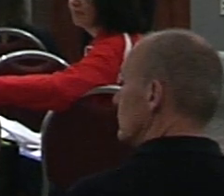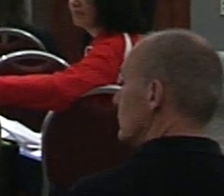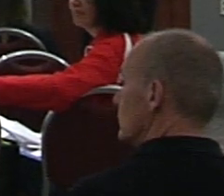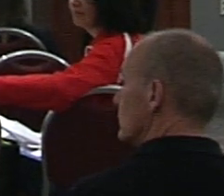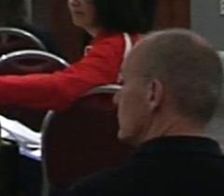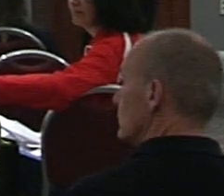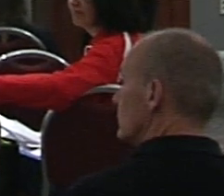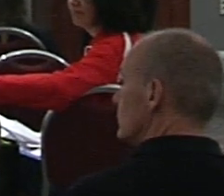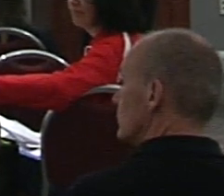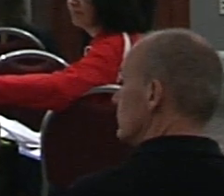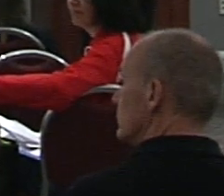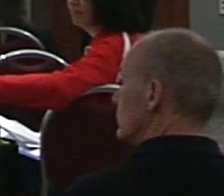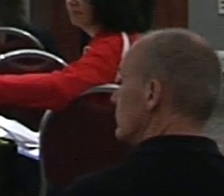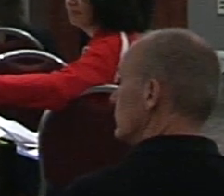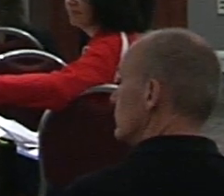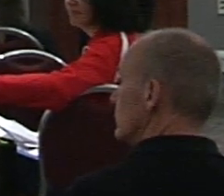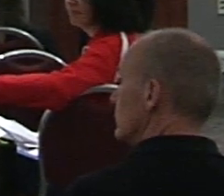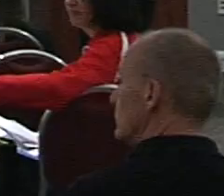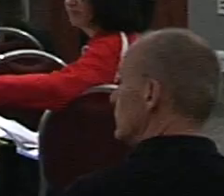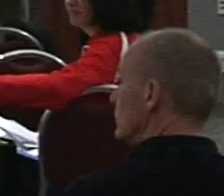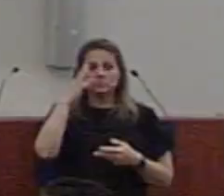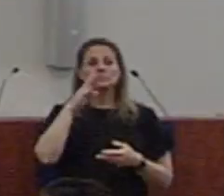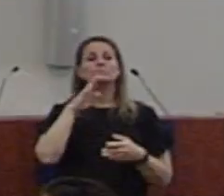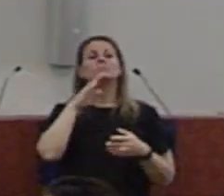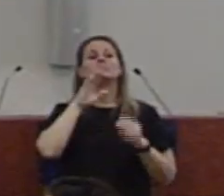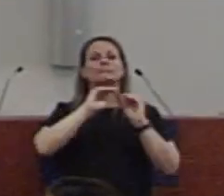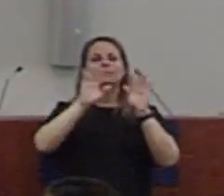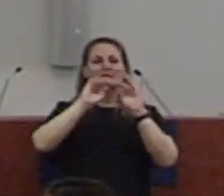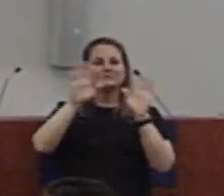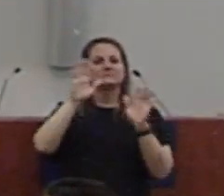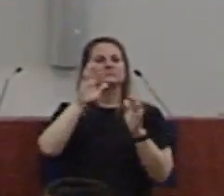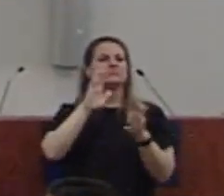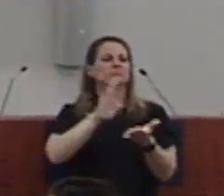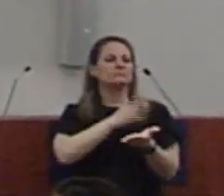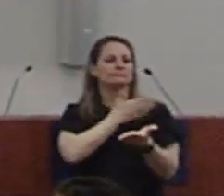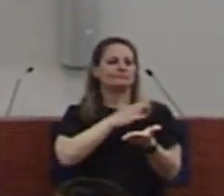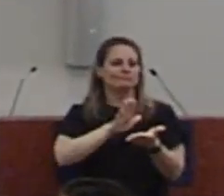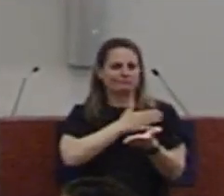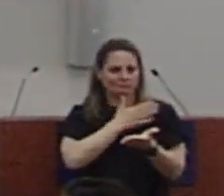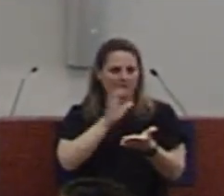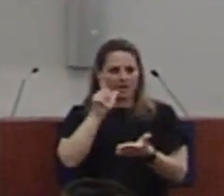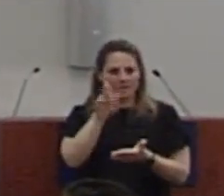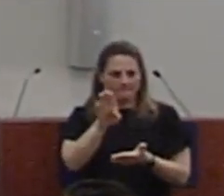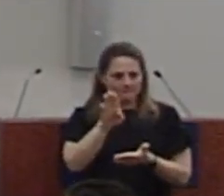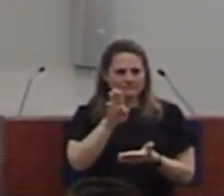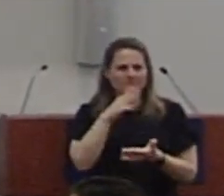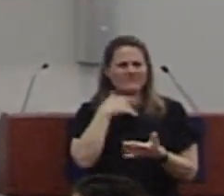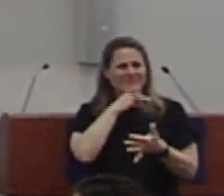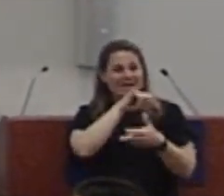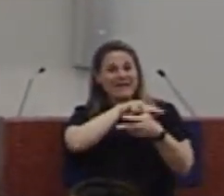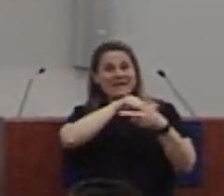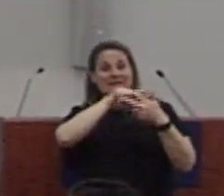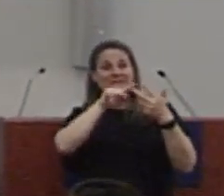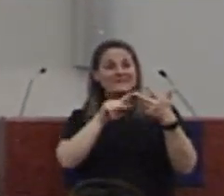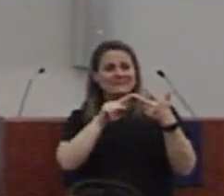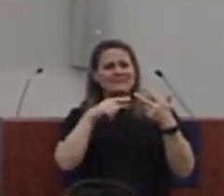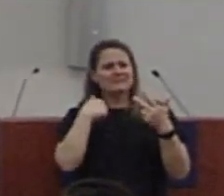support as we can get. But yeah, I just want to share that win and see how we can work together. Thank